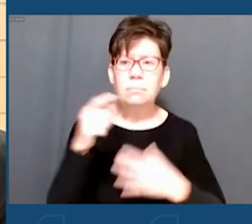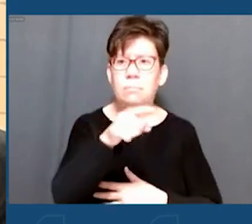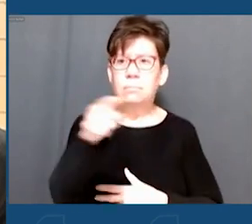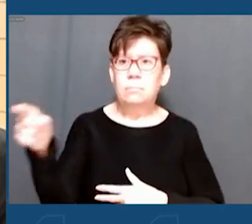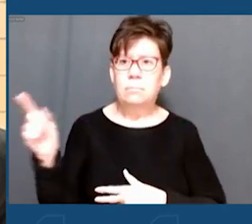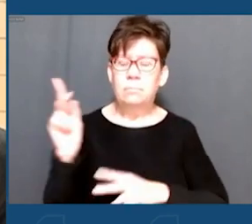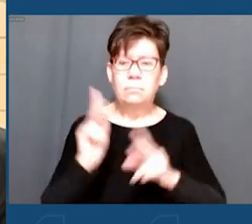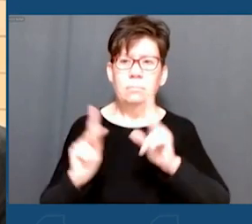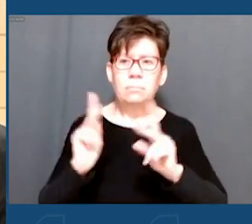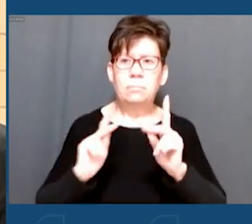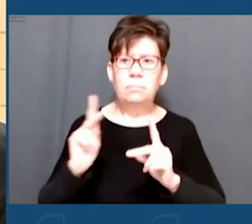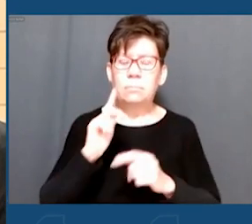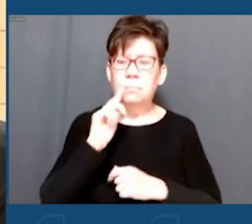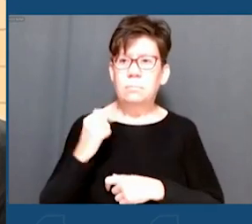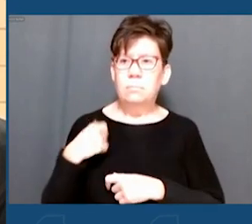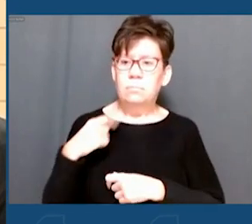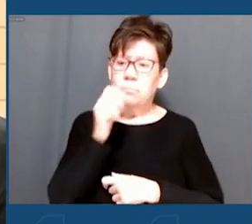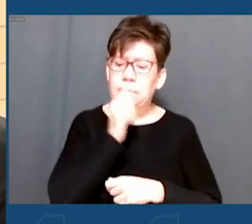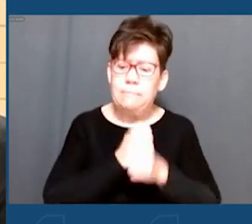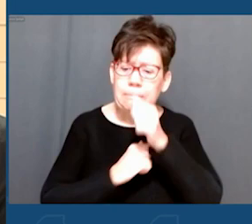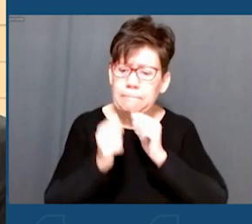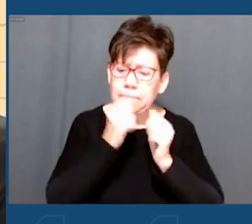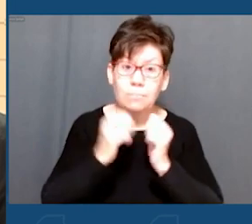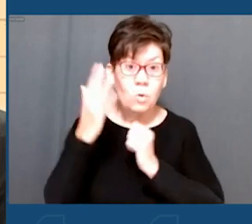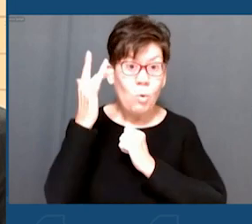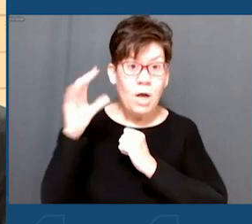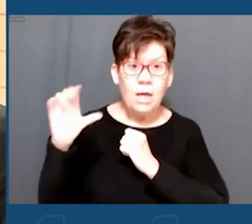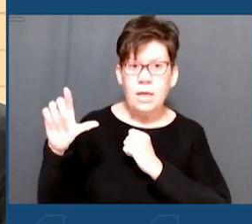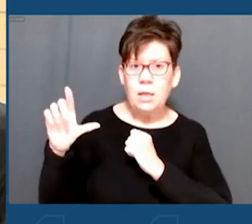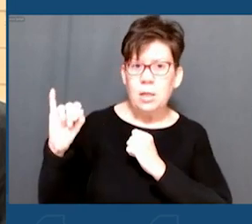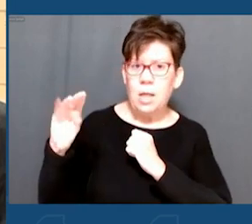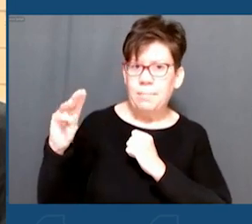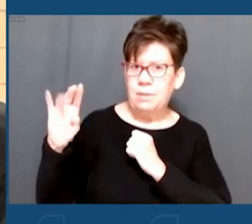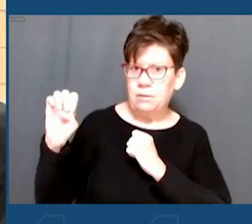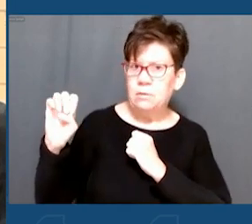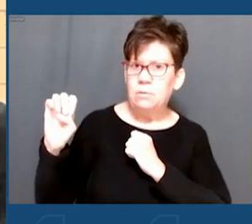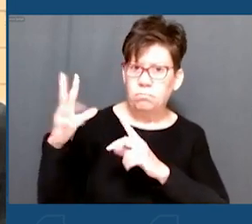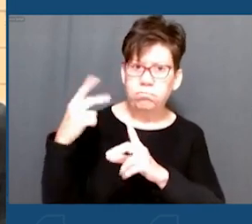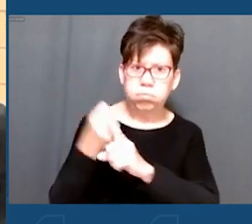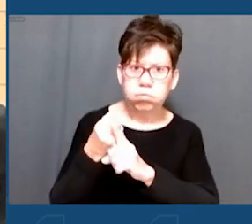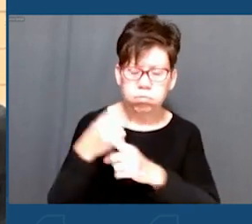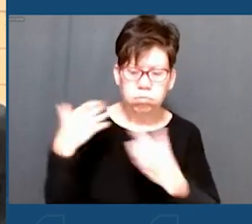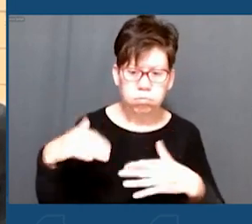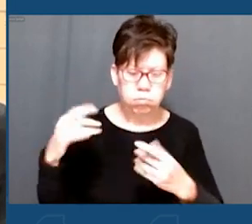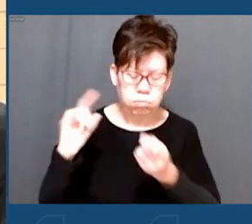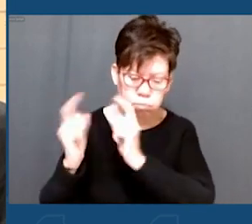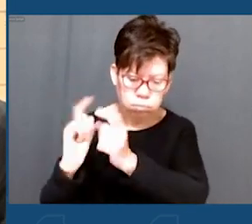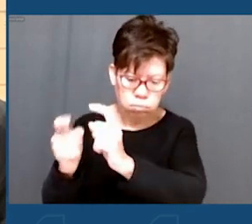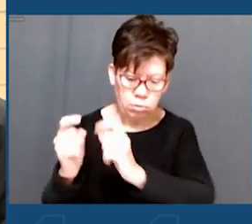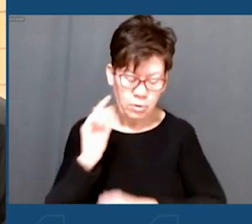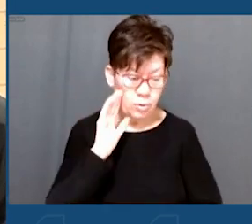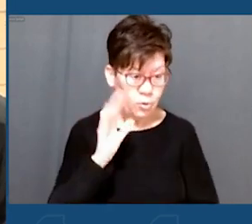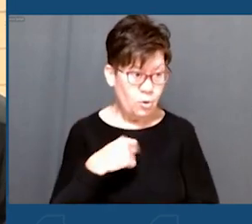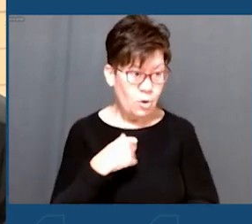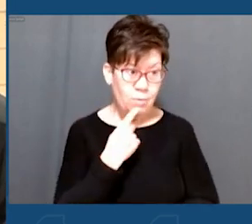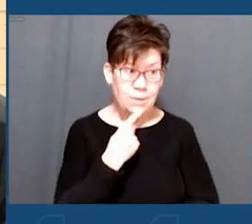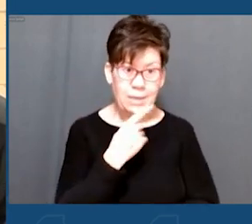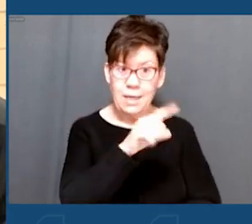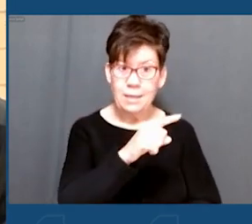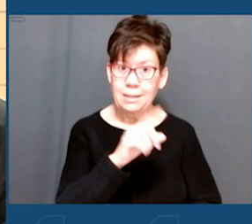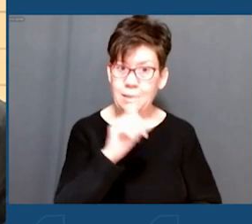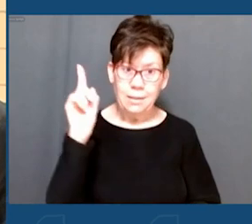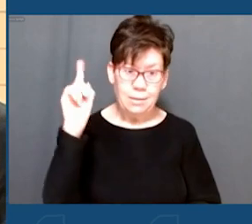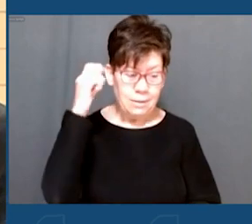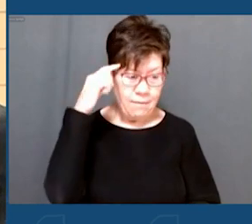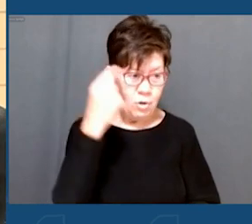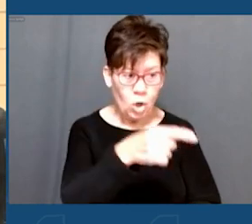this climate crisis we find ourselves in. And I have to thank the governor, once again, anytime, I always say you're not a fair weather friend. You're here through good,